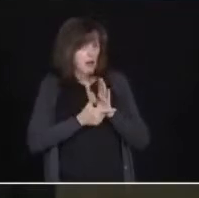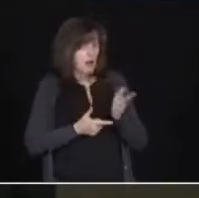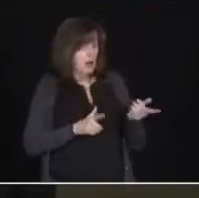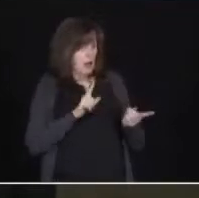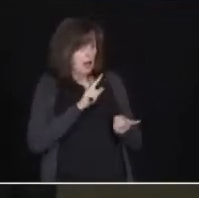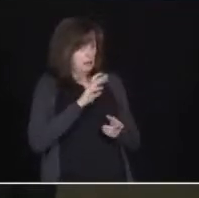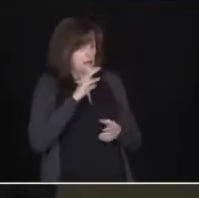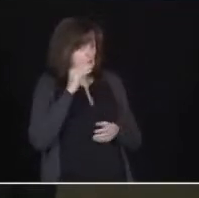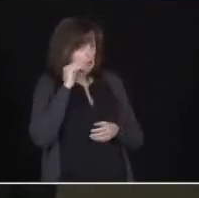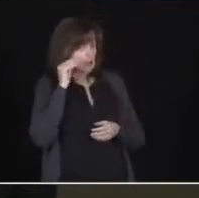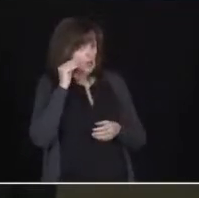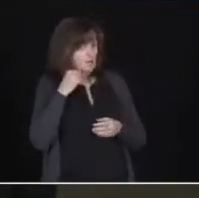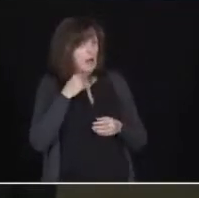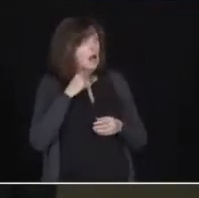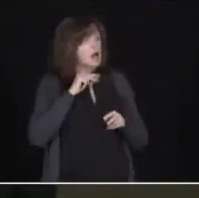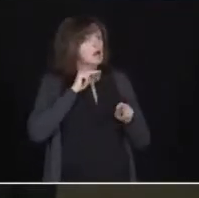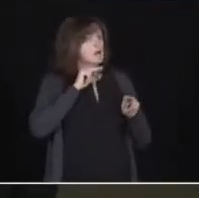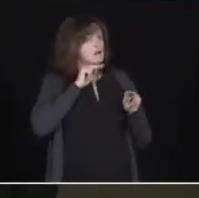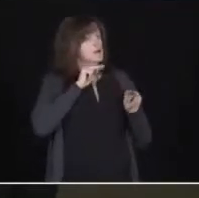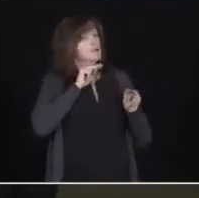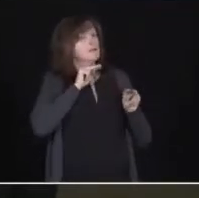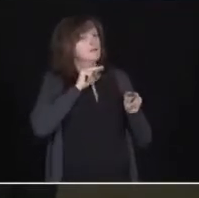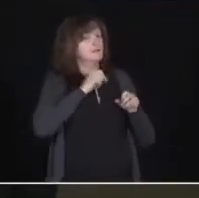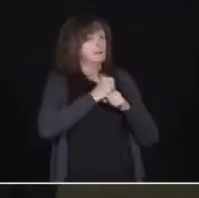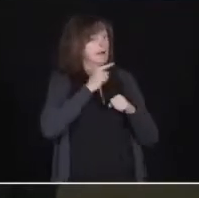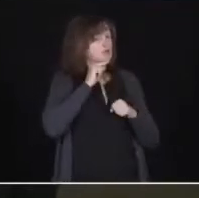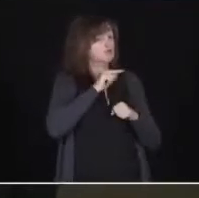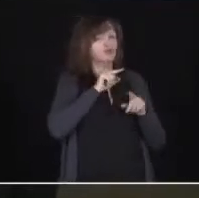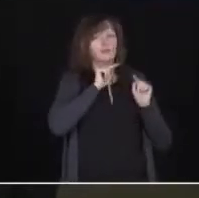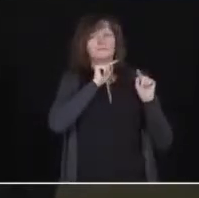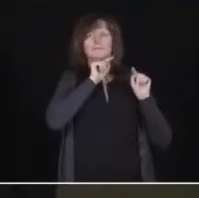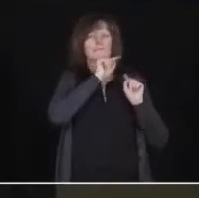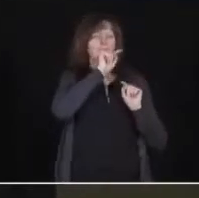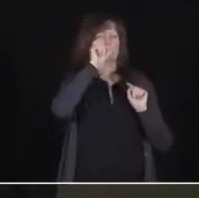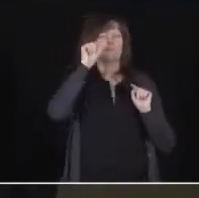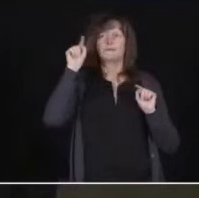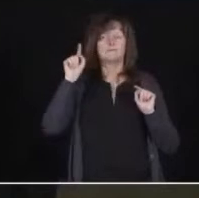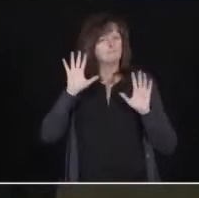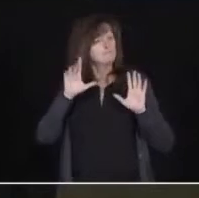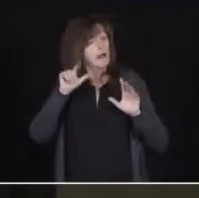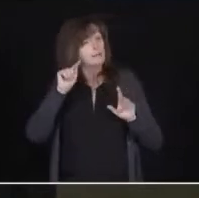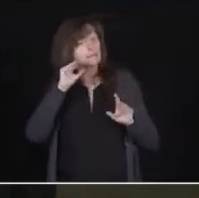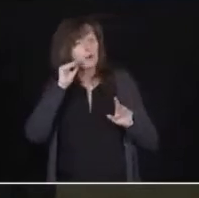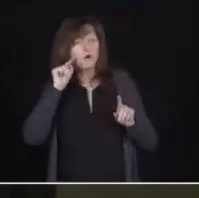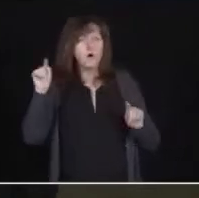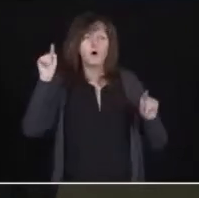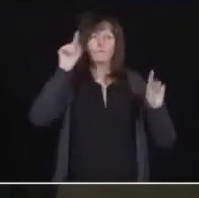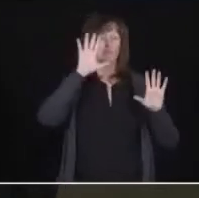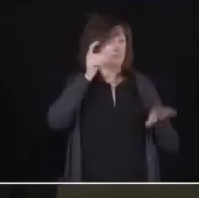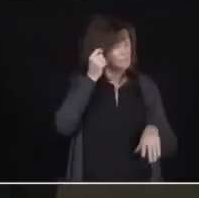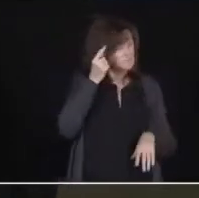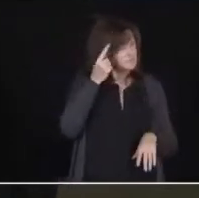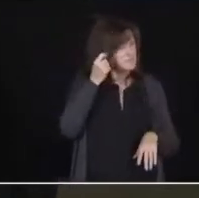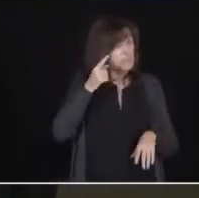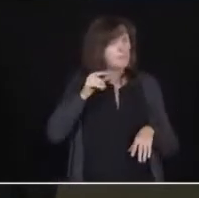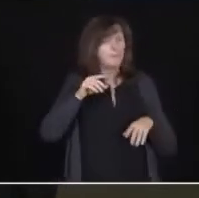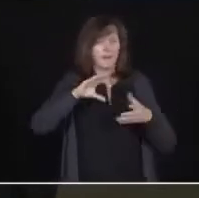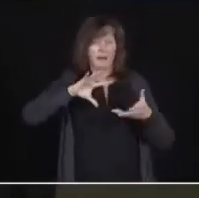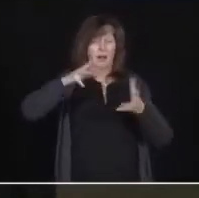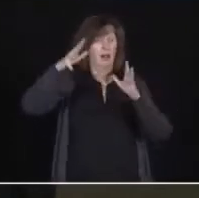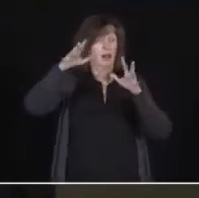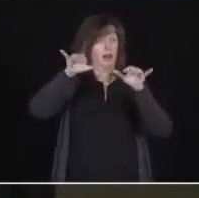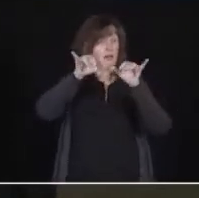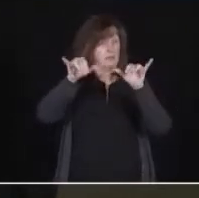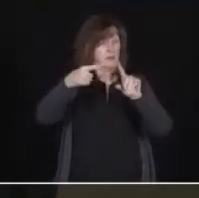away, making sure that these long-term care homes, which, by the way, we inherited an absolute disaster. We're the only